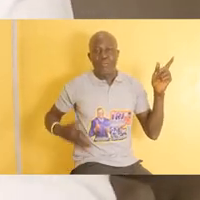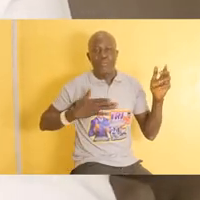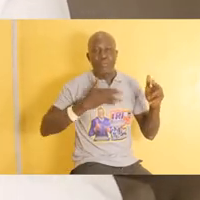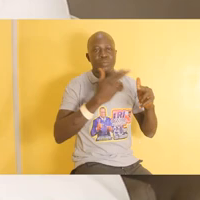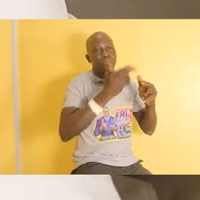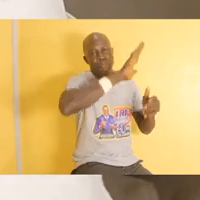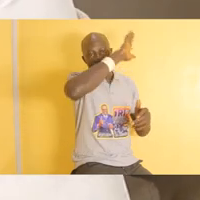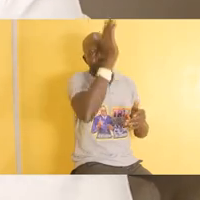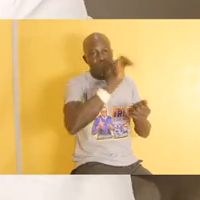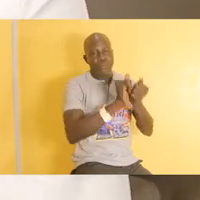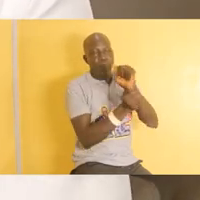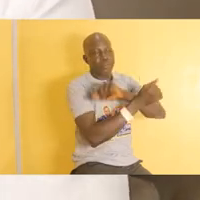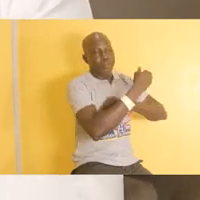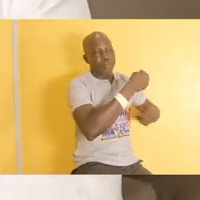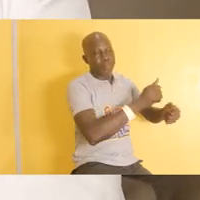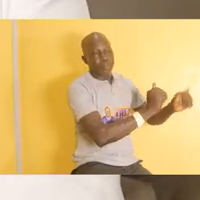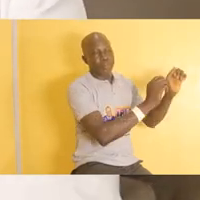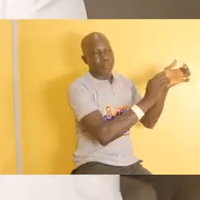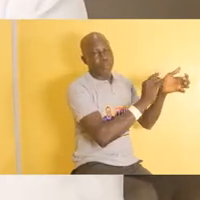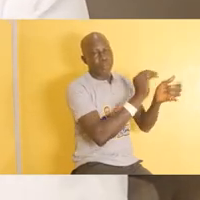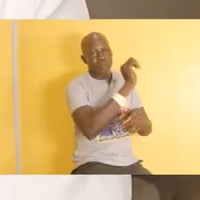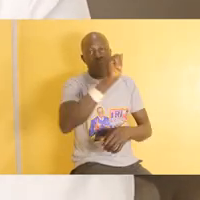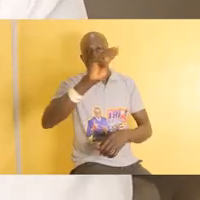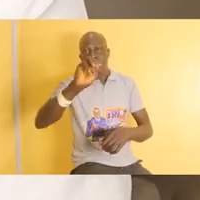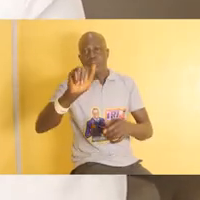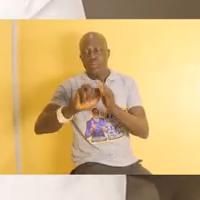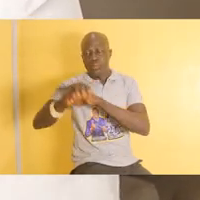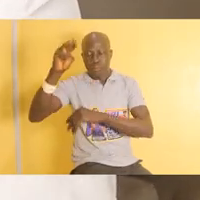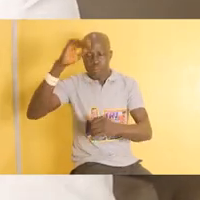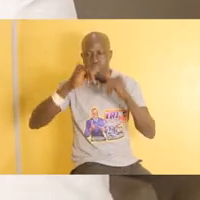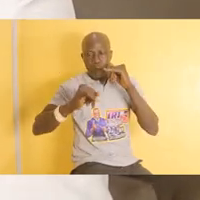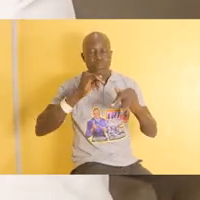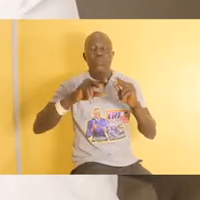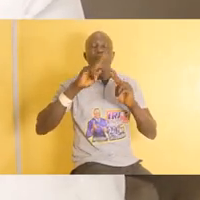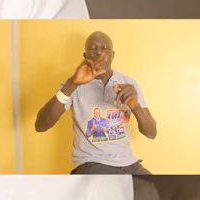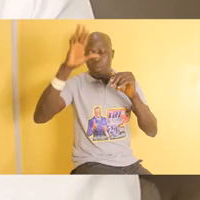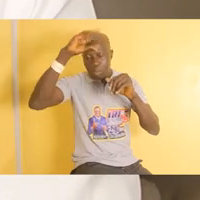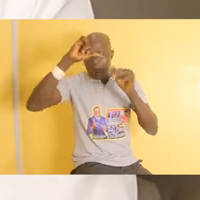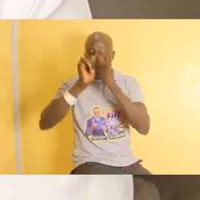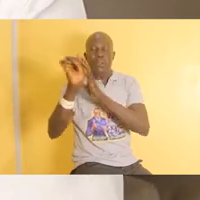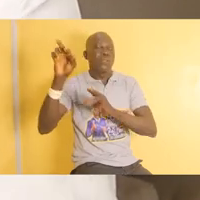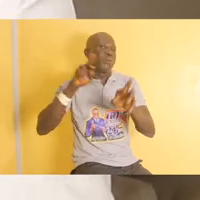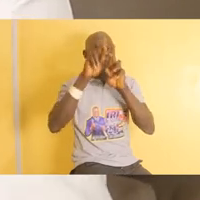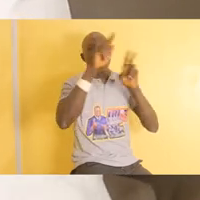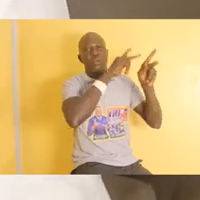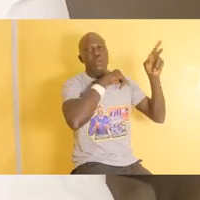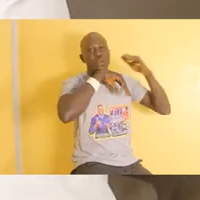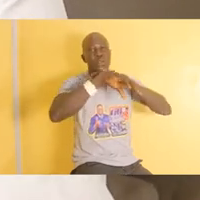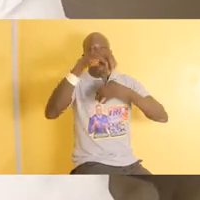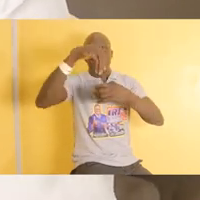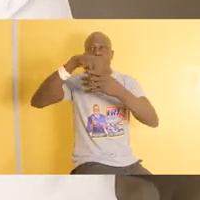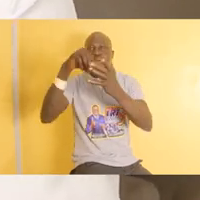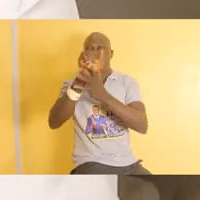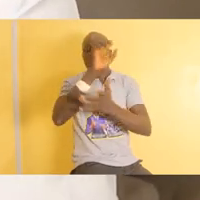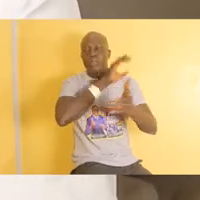Orúkọ mi ò yí padà. My name never changed. Apostle yìí. Dr. SMO Mustafa JP Babasebioba láti